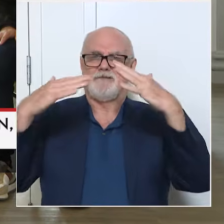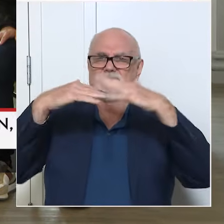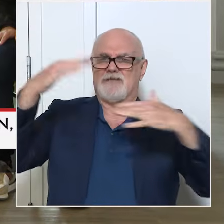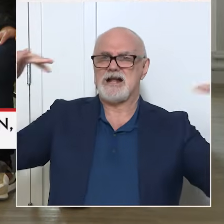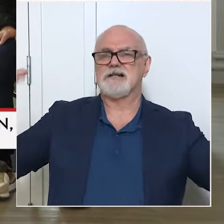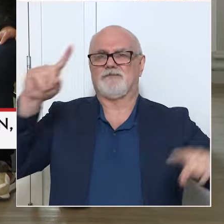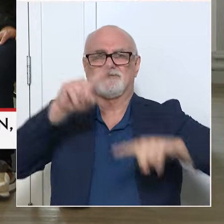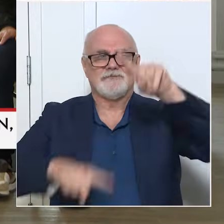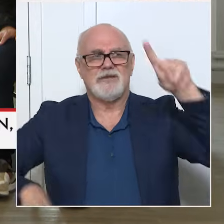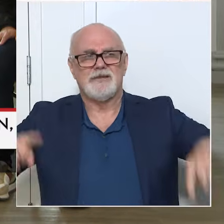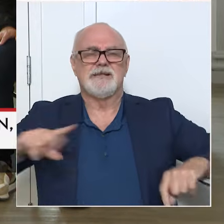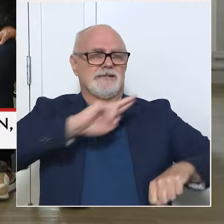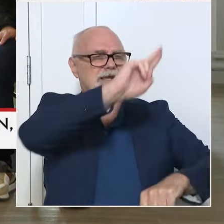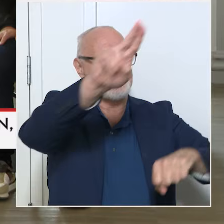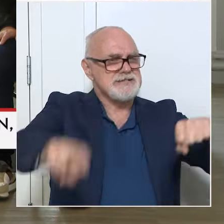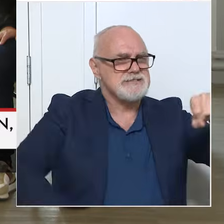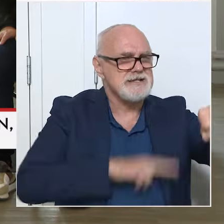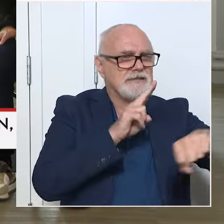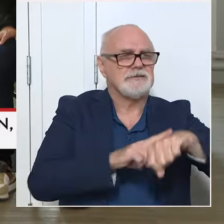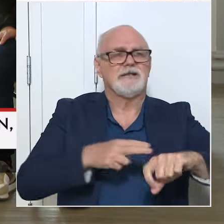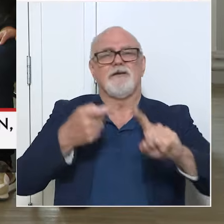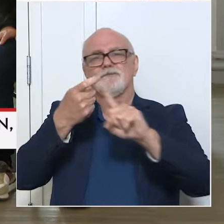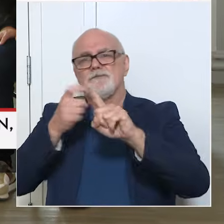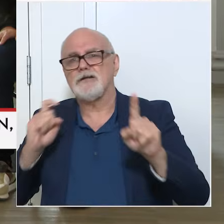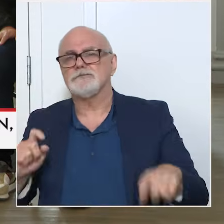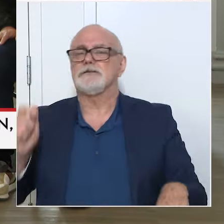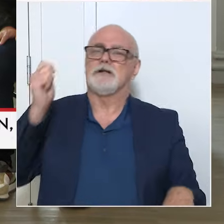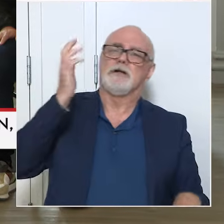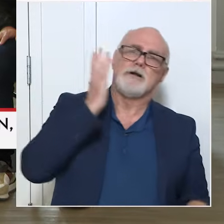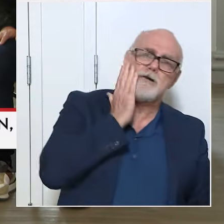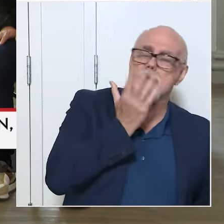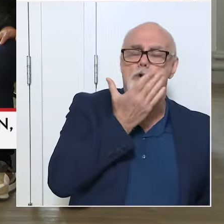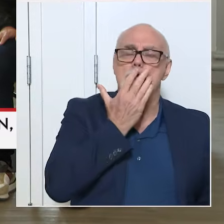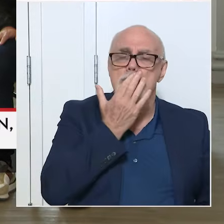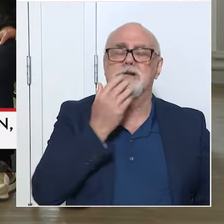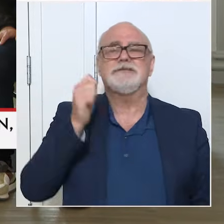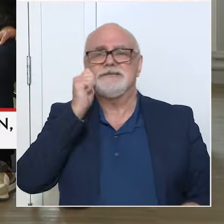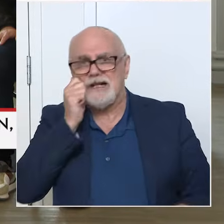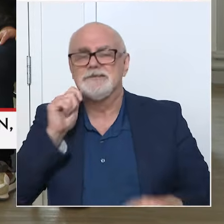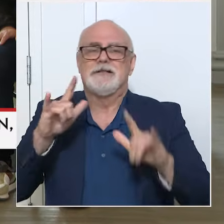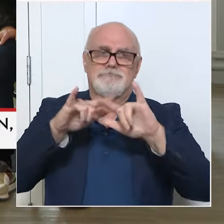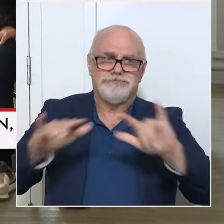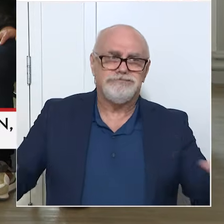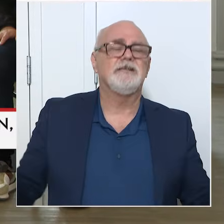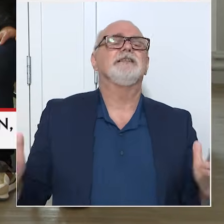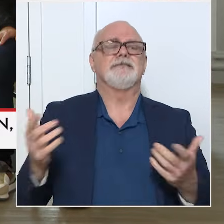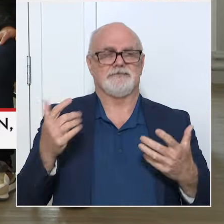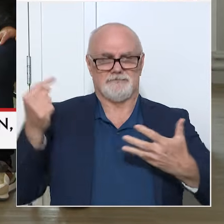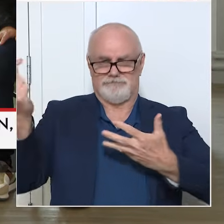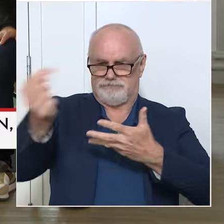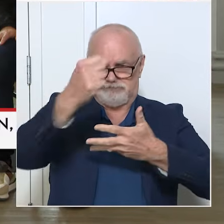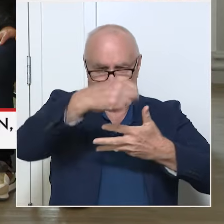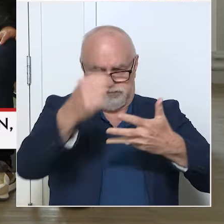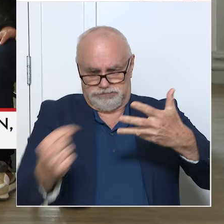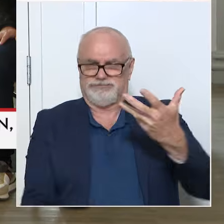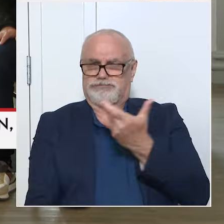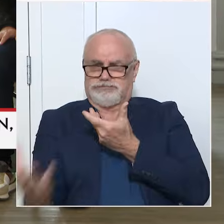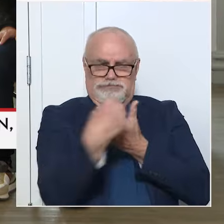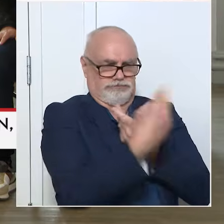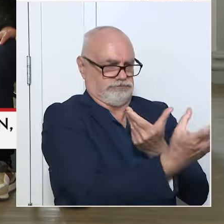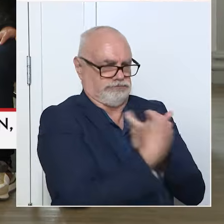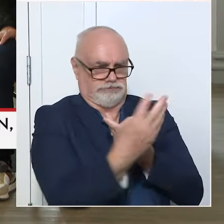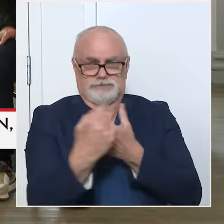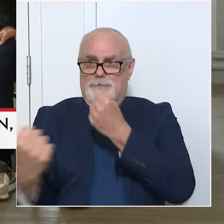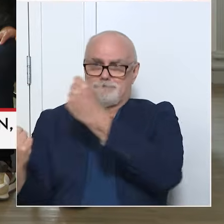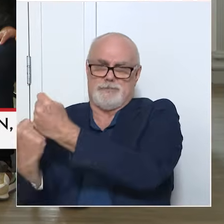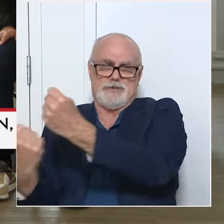multi-nationality talent base, which is really central to our business. We support private equity firms and M&A